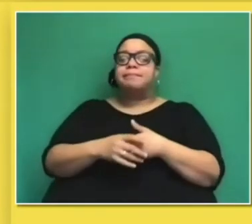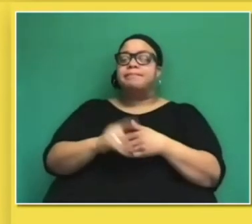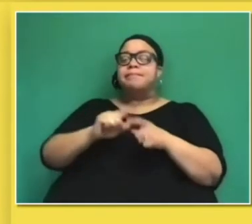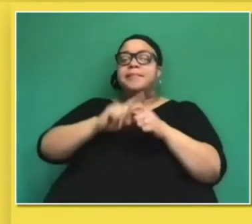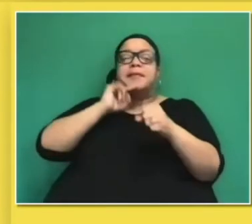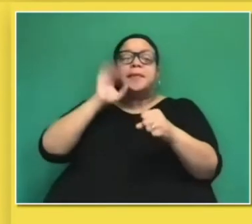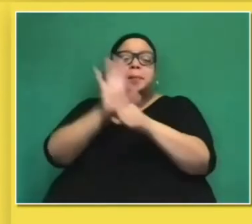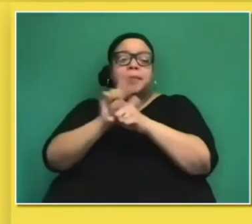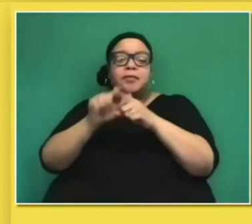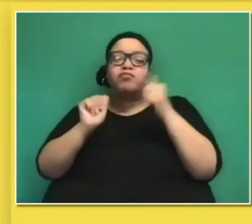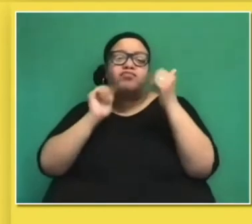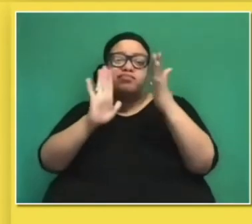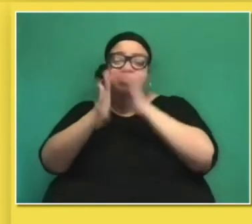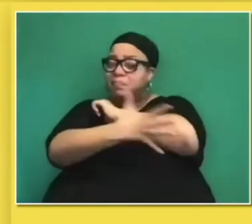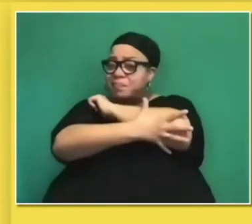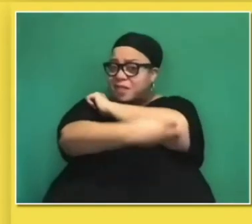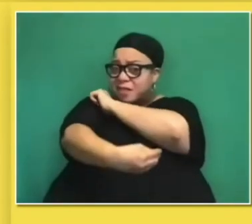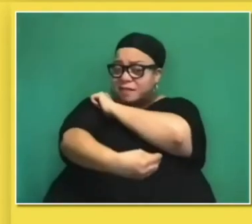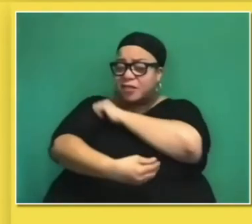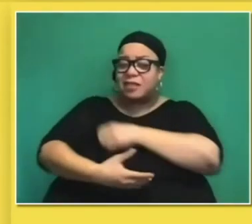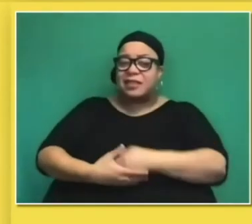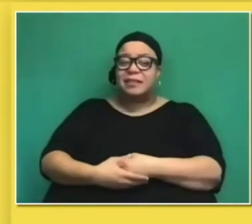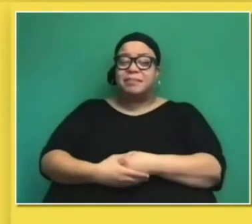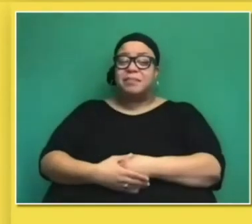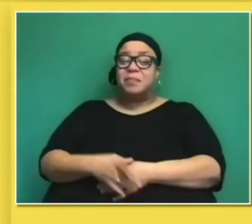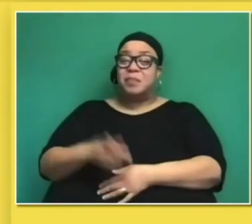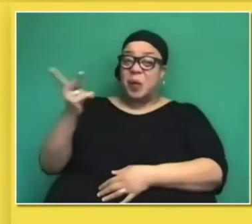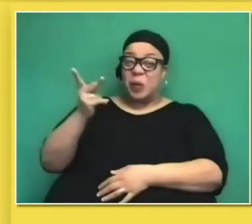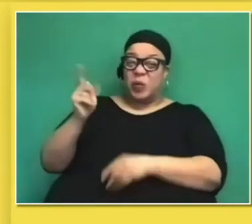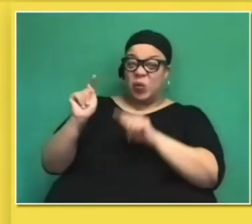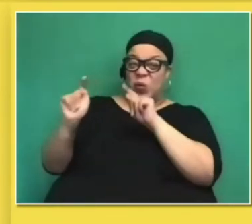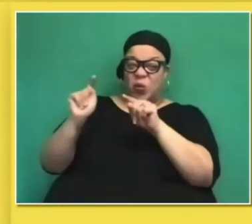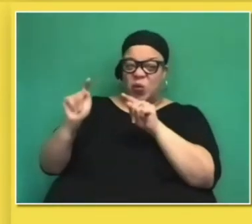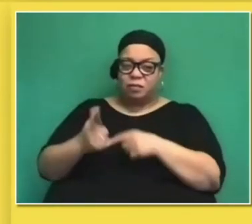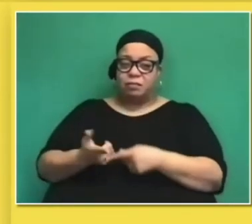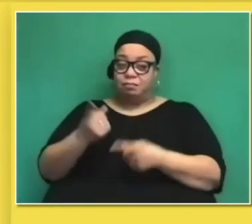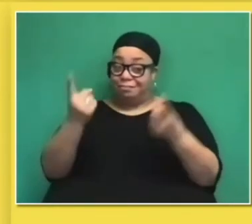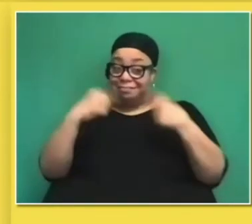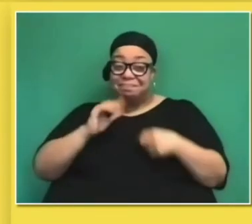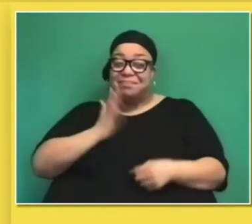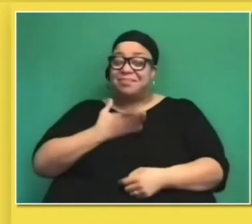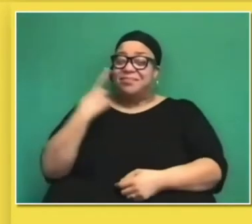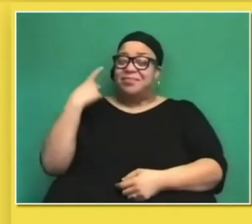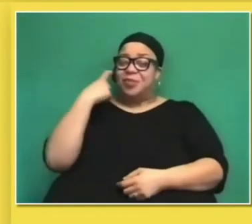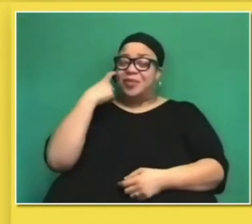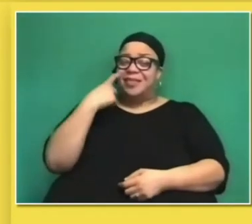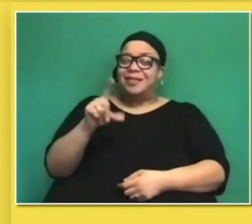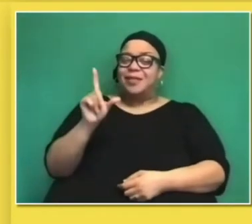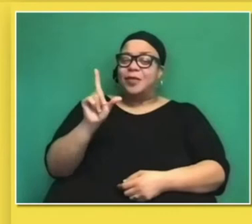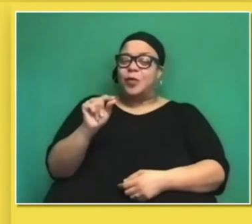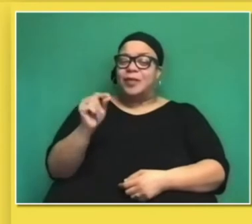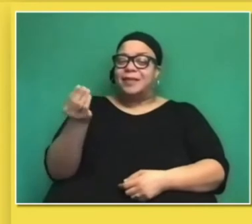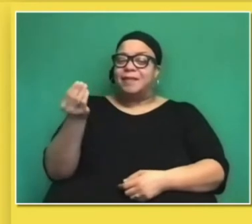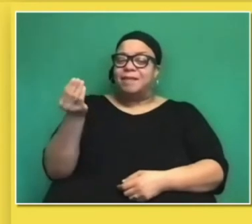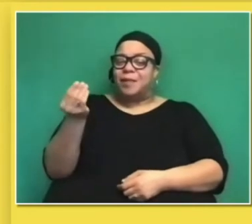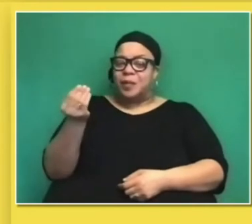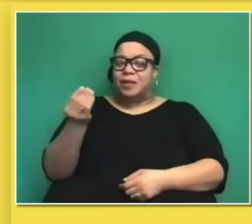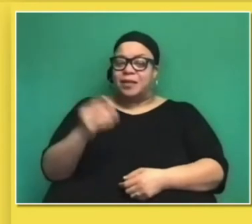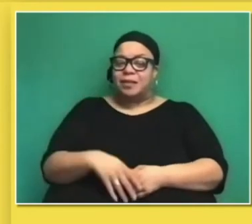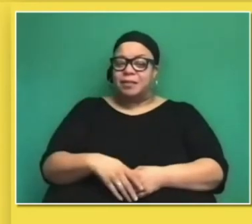They were at our recent gathering, September 14th, the vice president was, and declared that ending poverty was center to